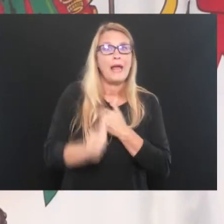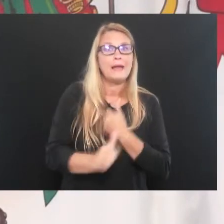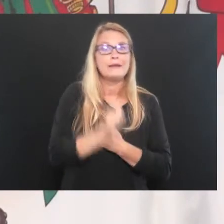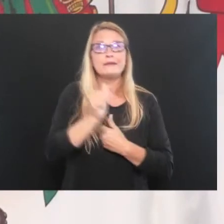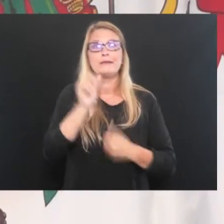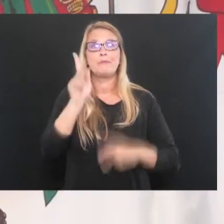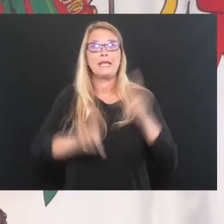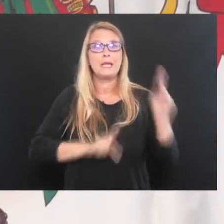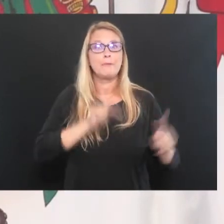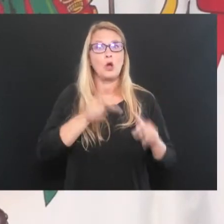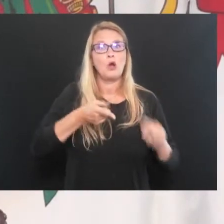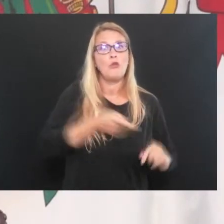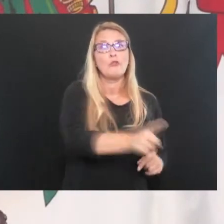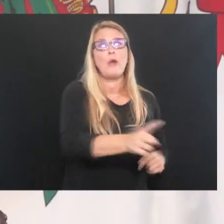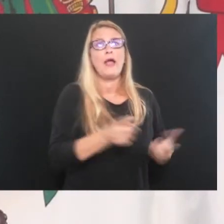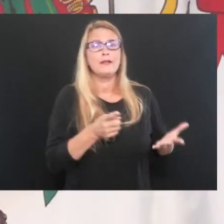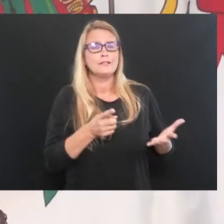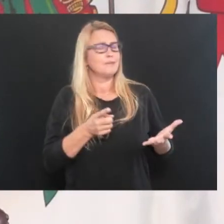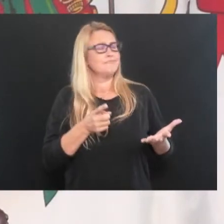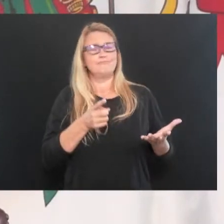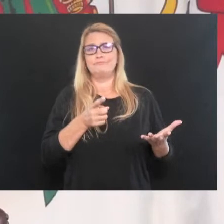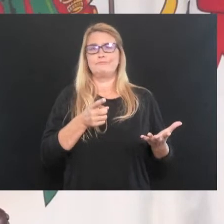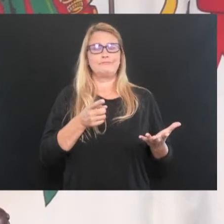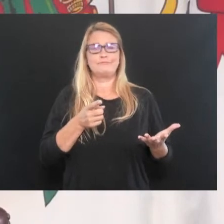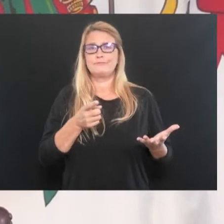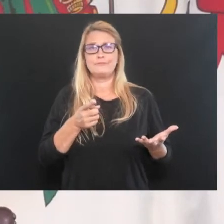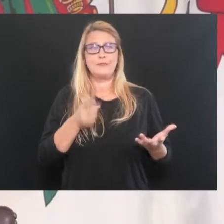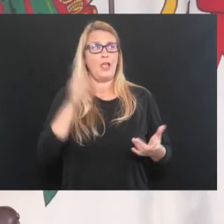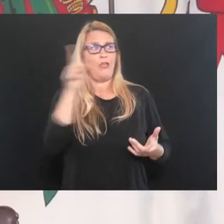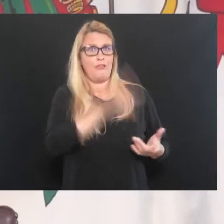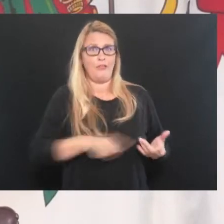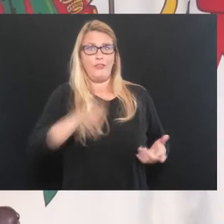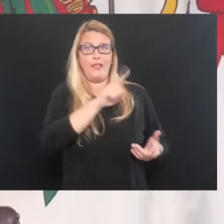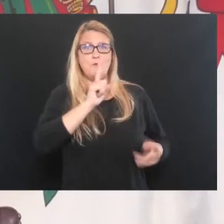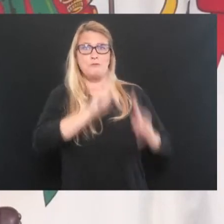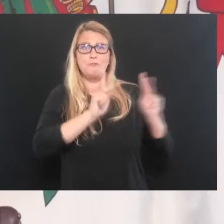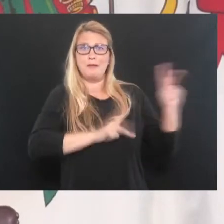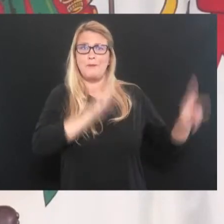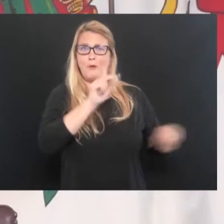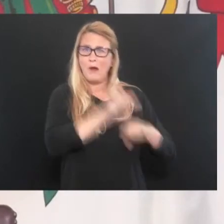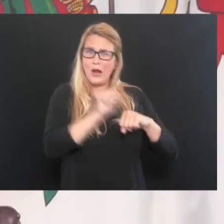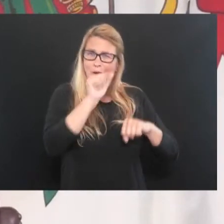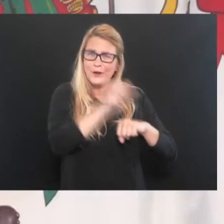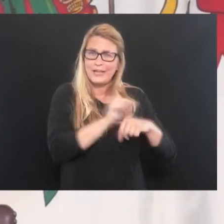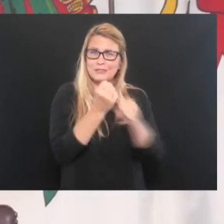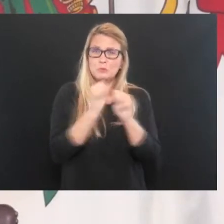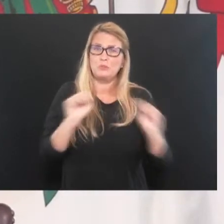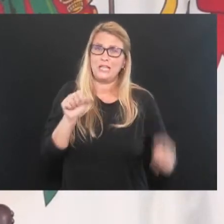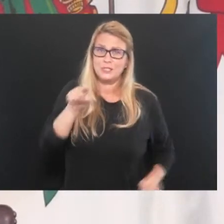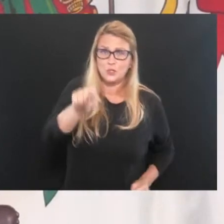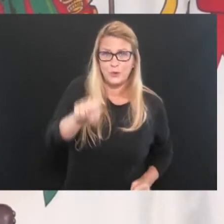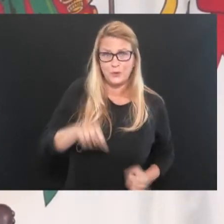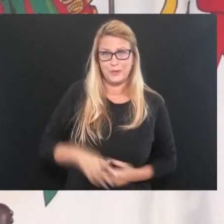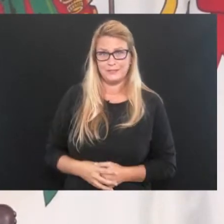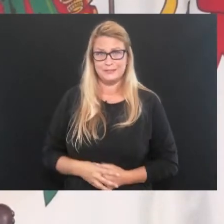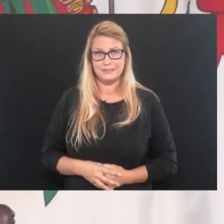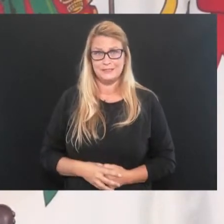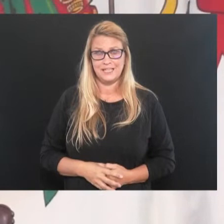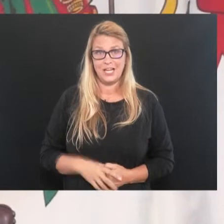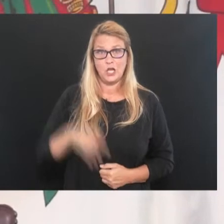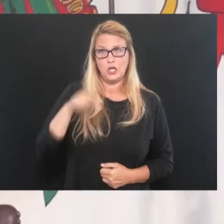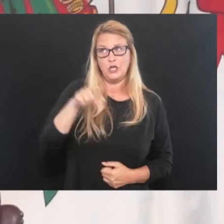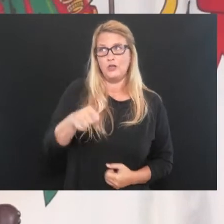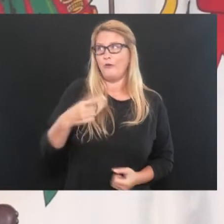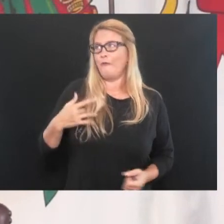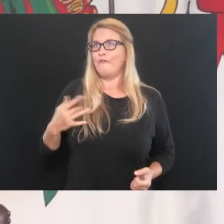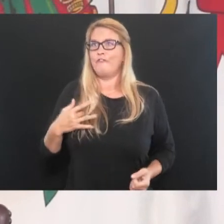that are out there that are working so hard to protect you in every way because you think that